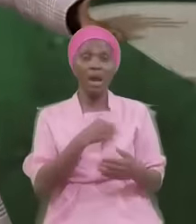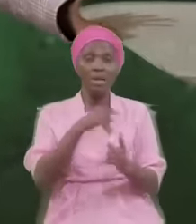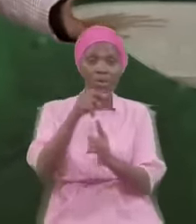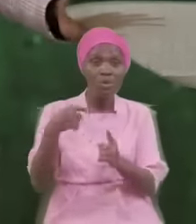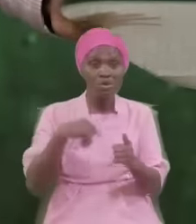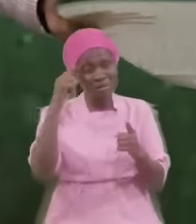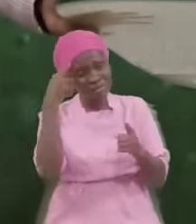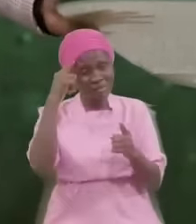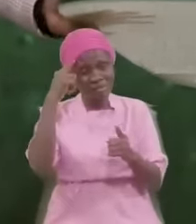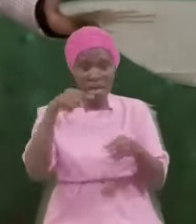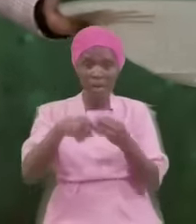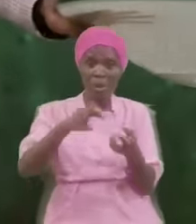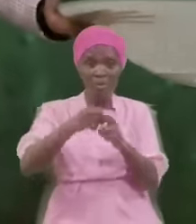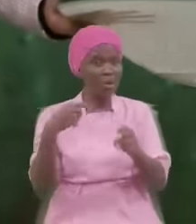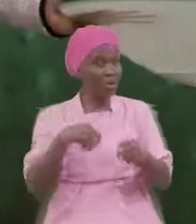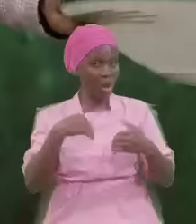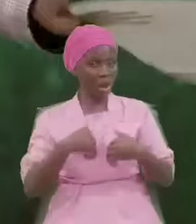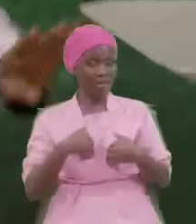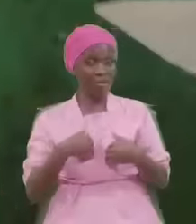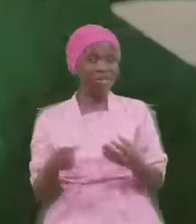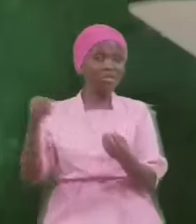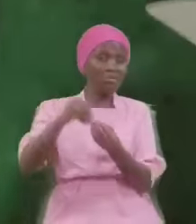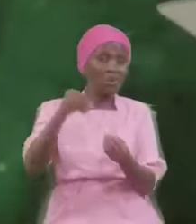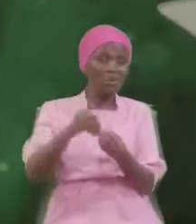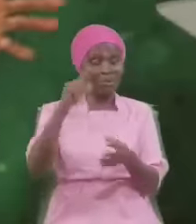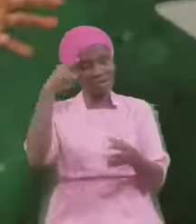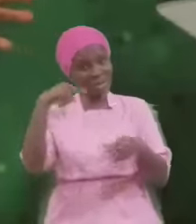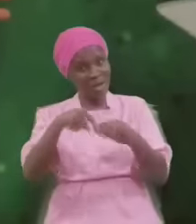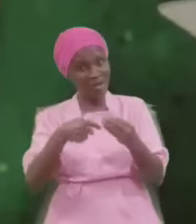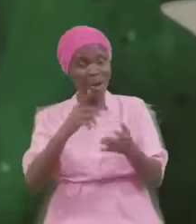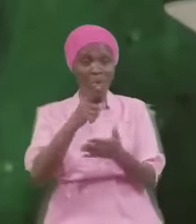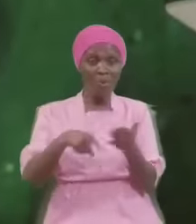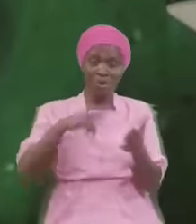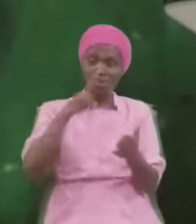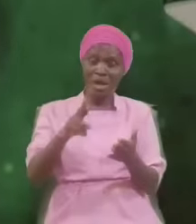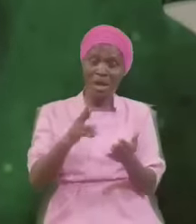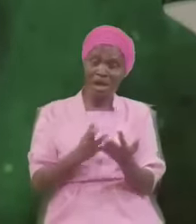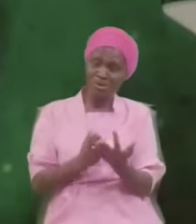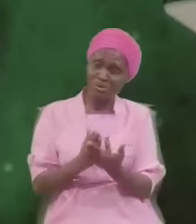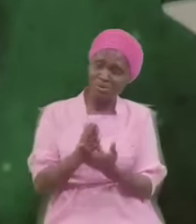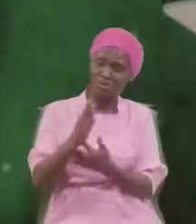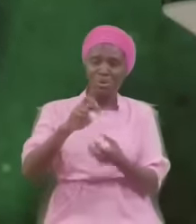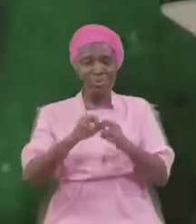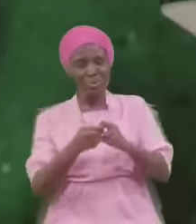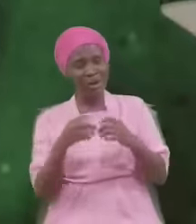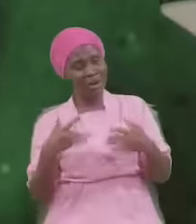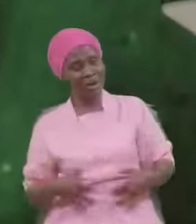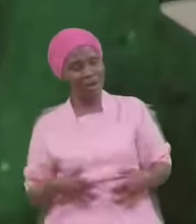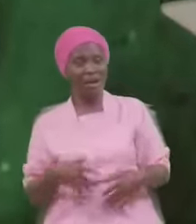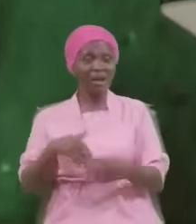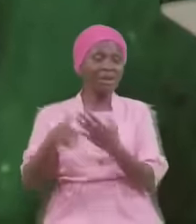we're having, and the more we think about what we're going through and what we have gone through in the past, the more the thing